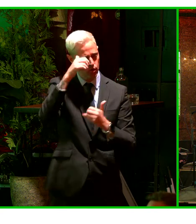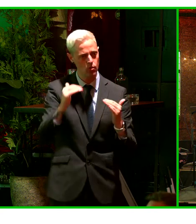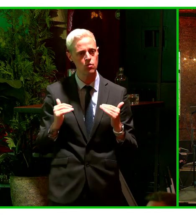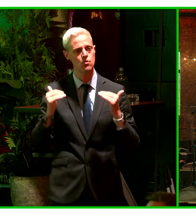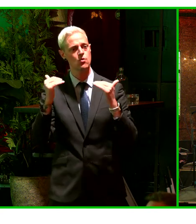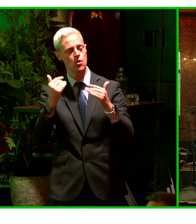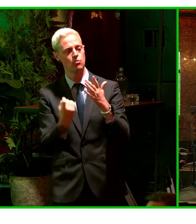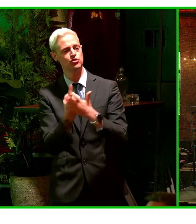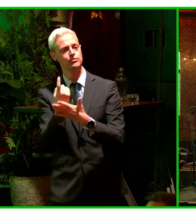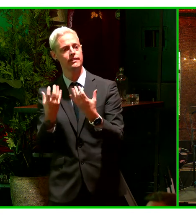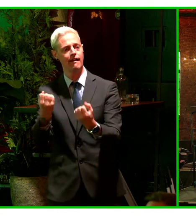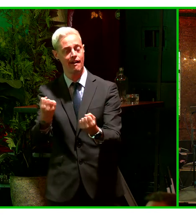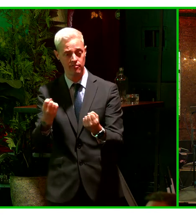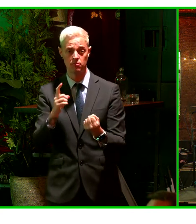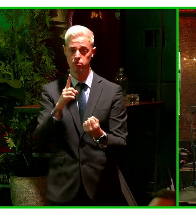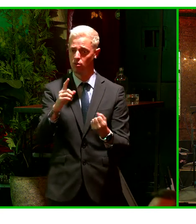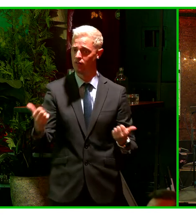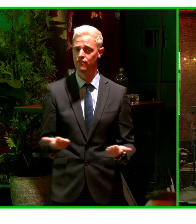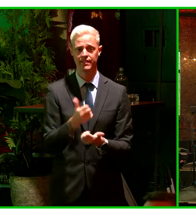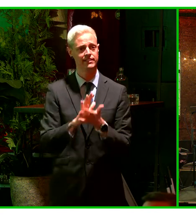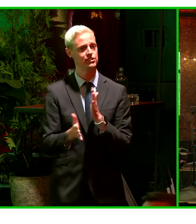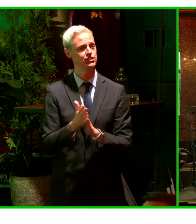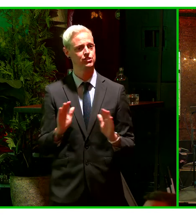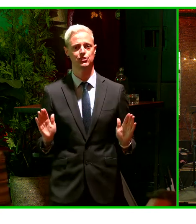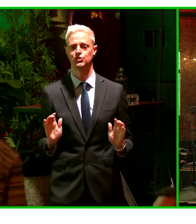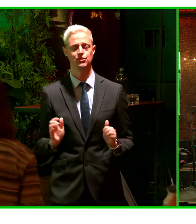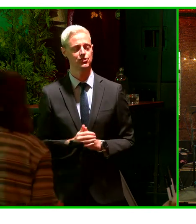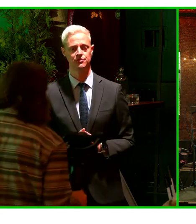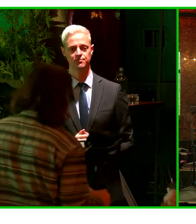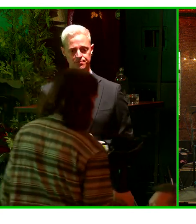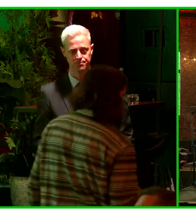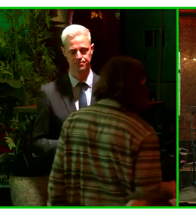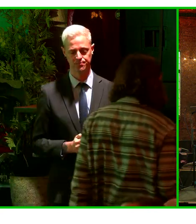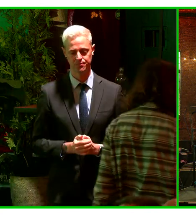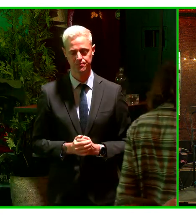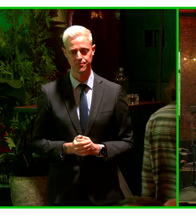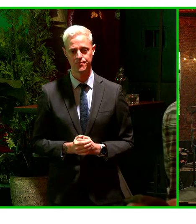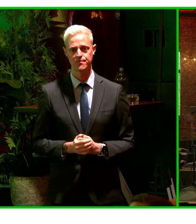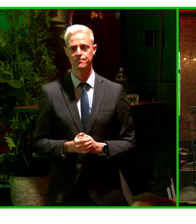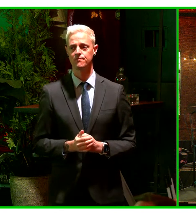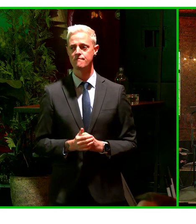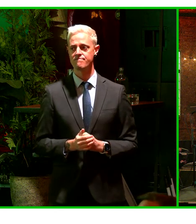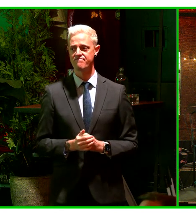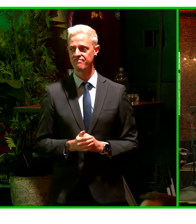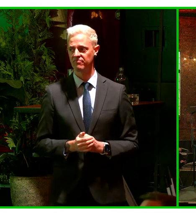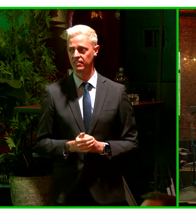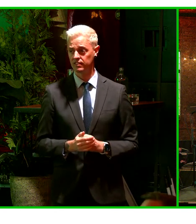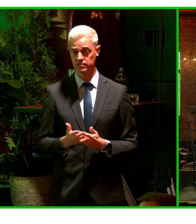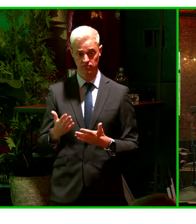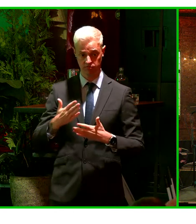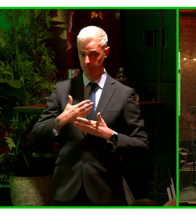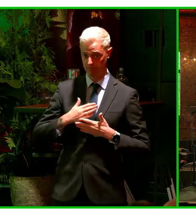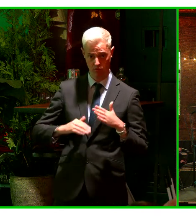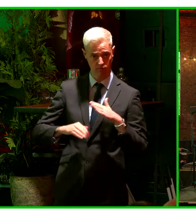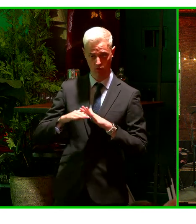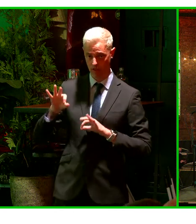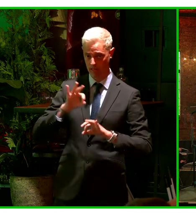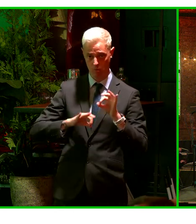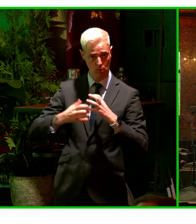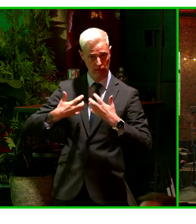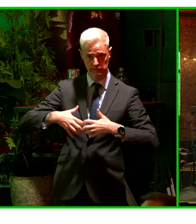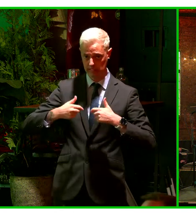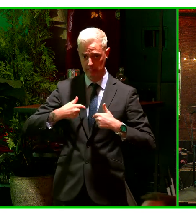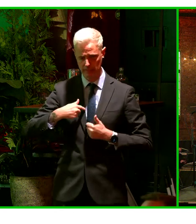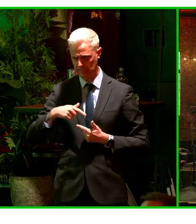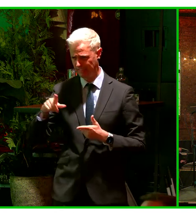opportunity here, but I think we need to keep going. I still sometimes struggle to get my head completely around HyNet, not being a chemical engineer, so just